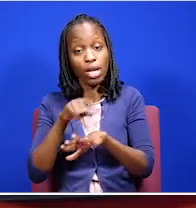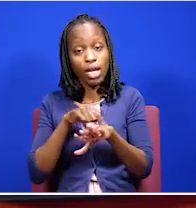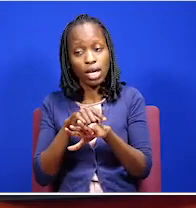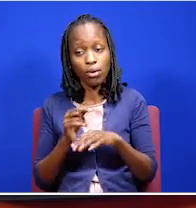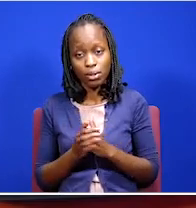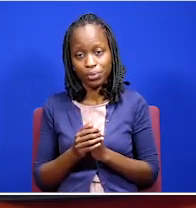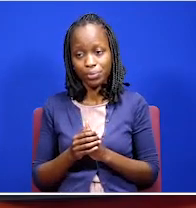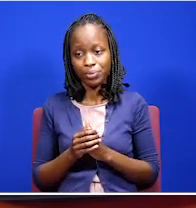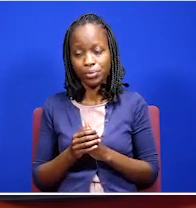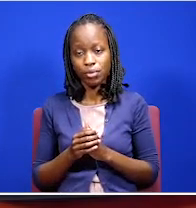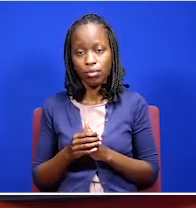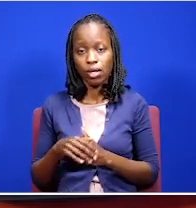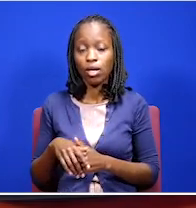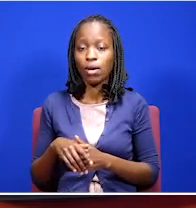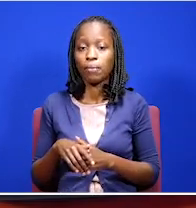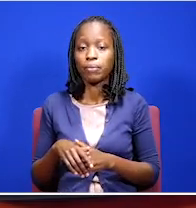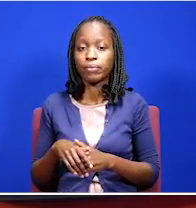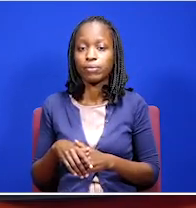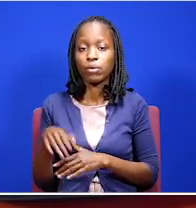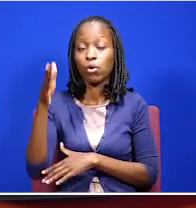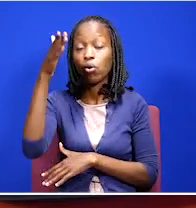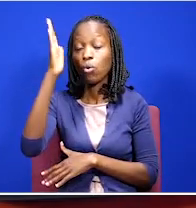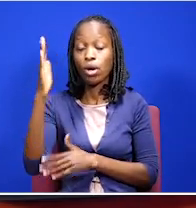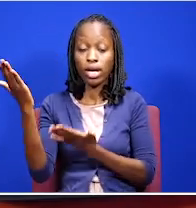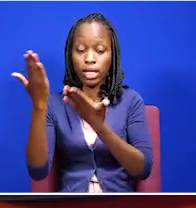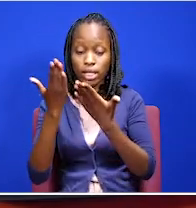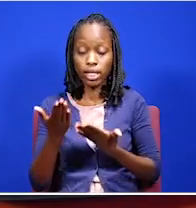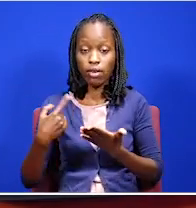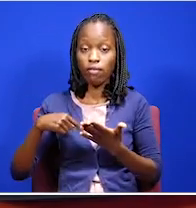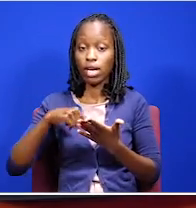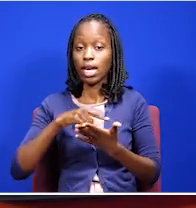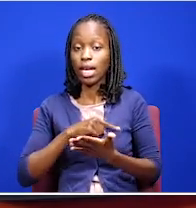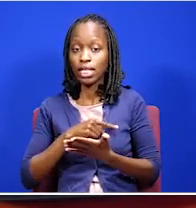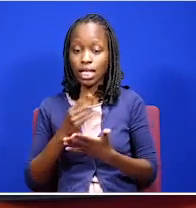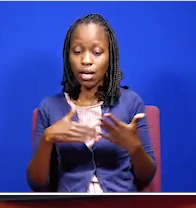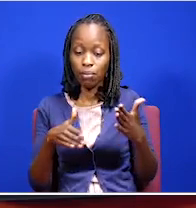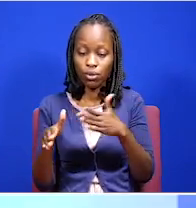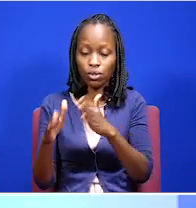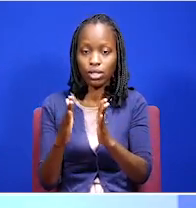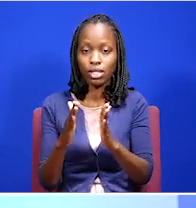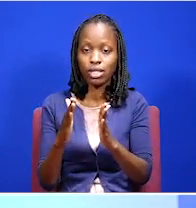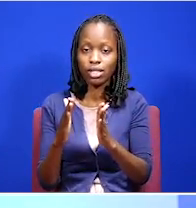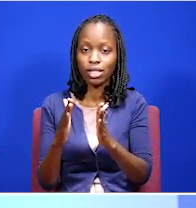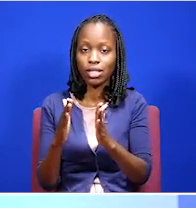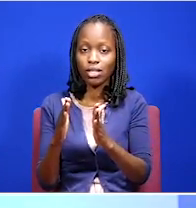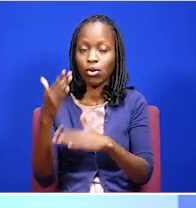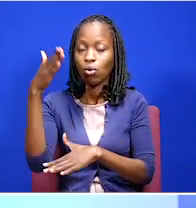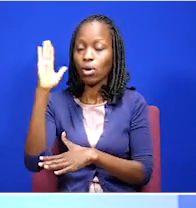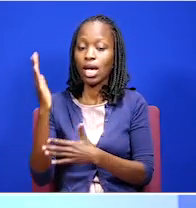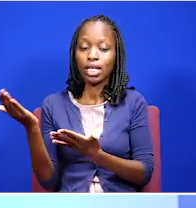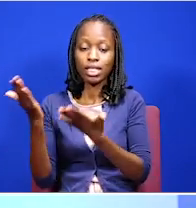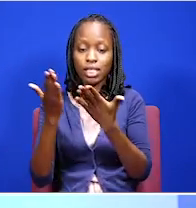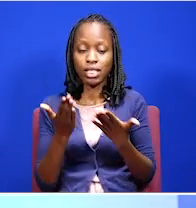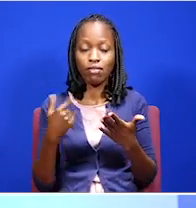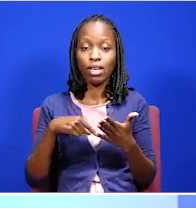people, 20 people, whoever, you find that an hour has gone by and you can't believe. My friends, God